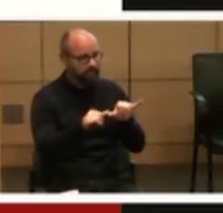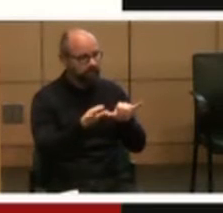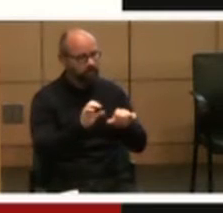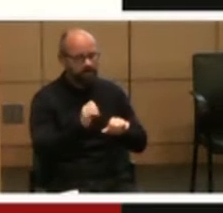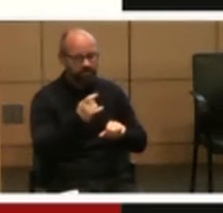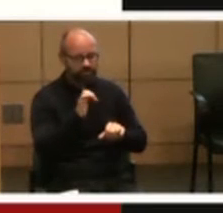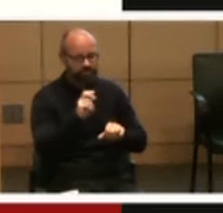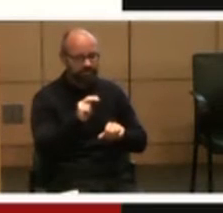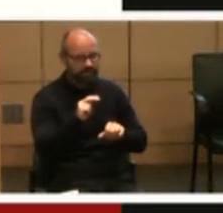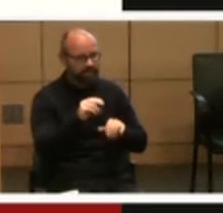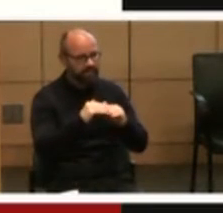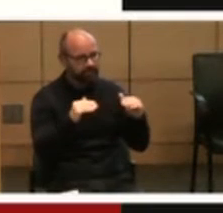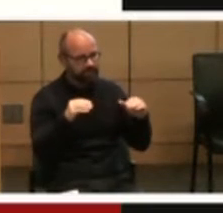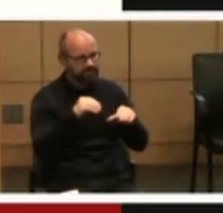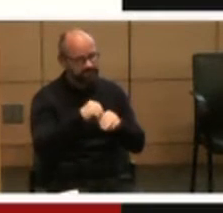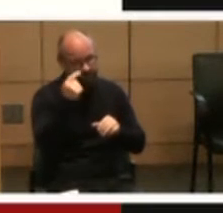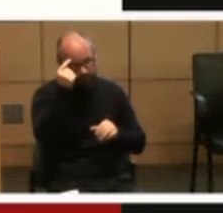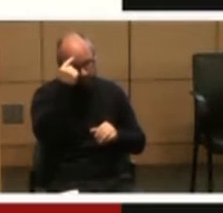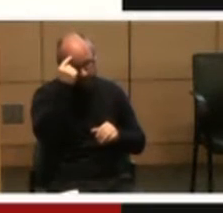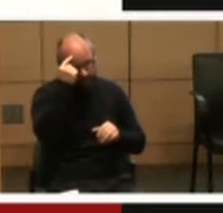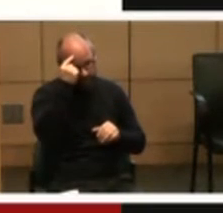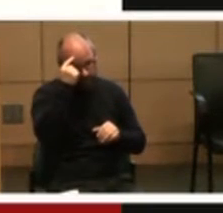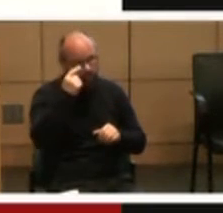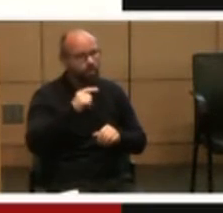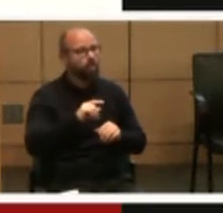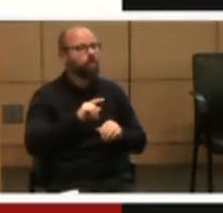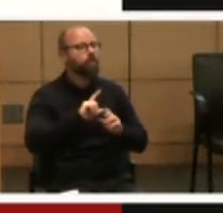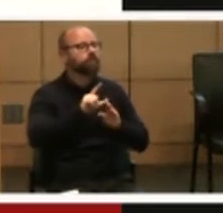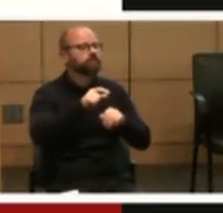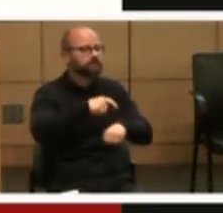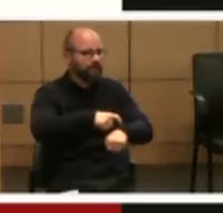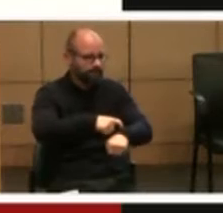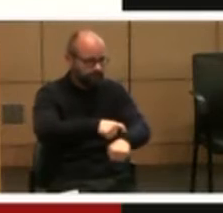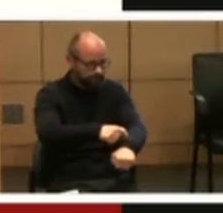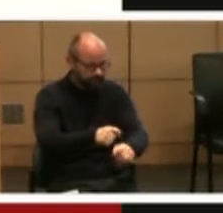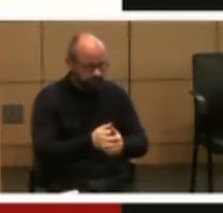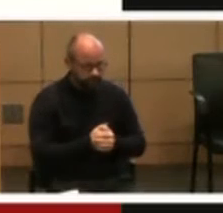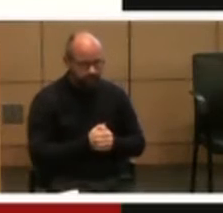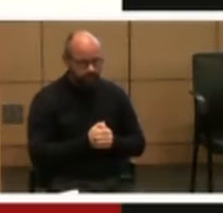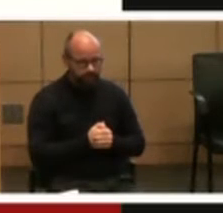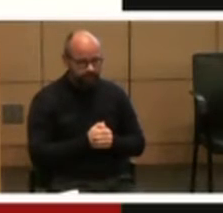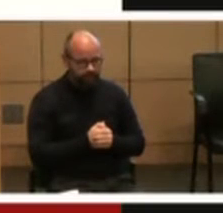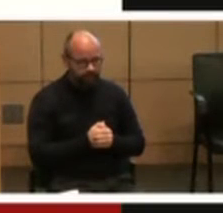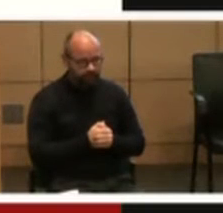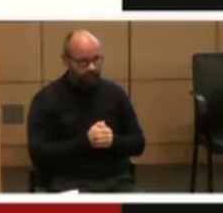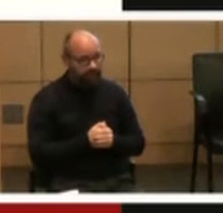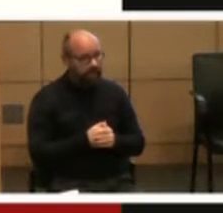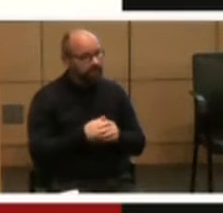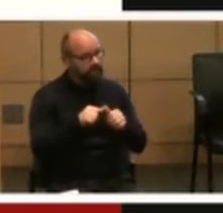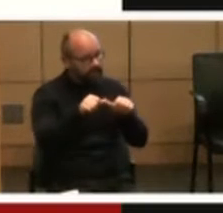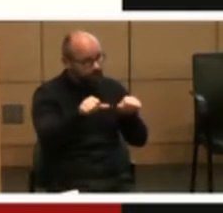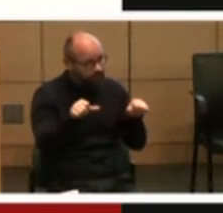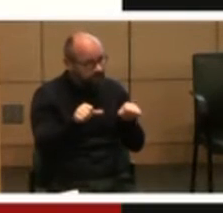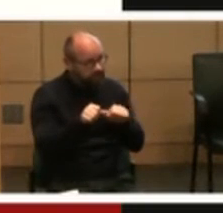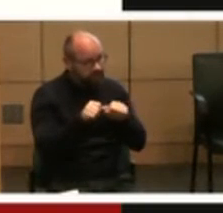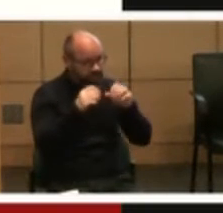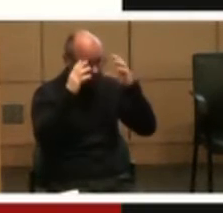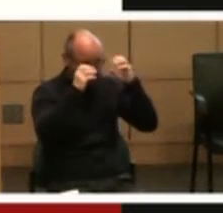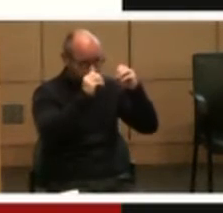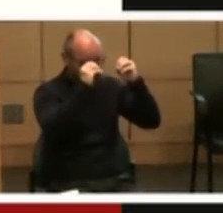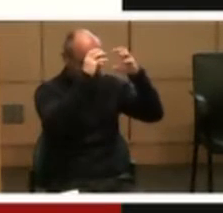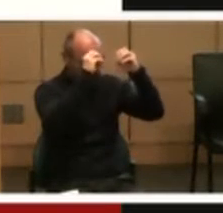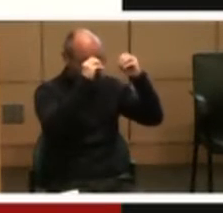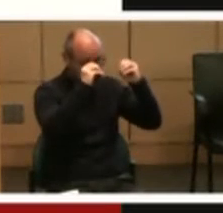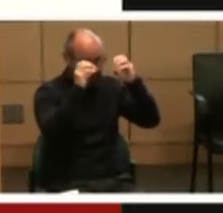levels in their brains over time. And the thought is that the areas that fluctuate together, the blood level, oxygen